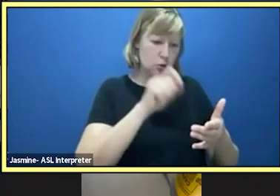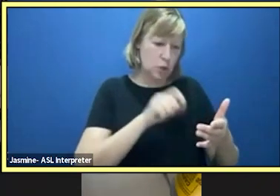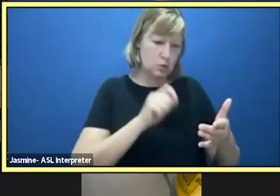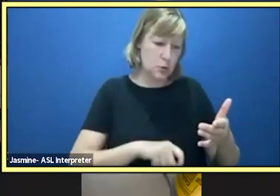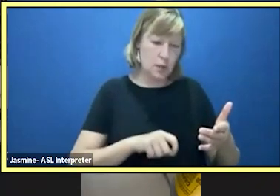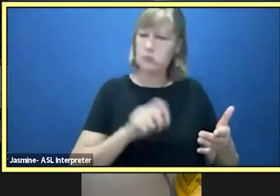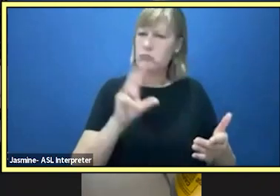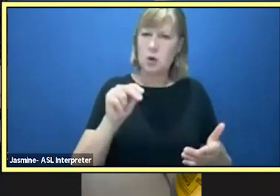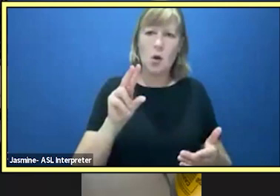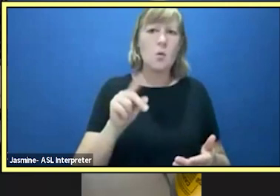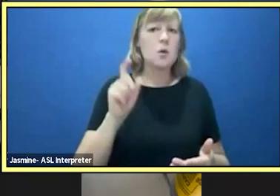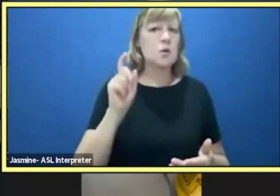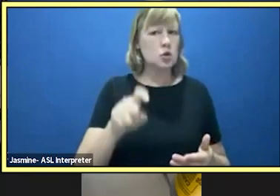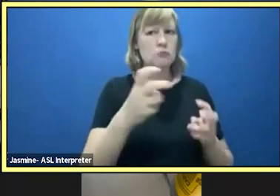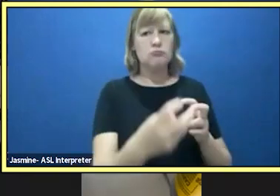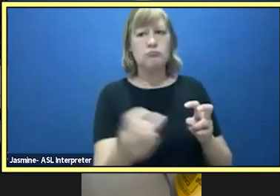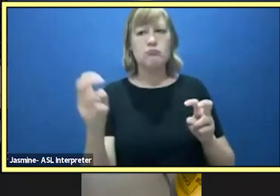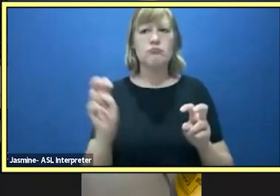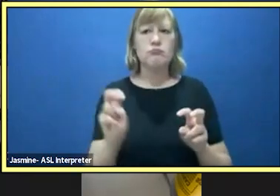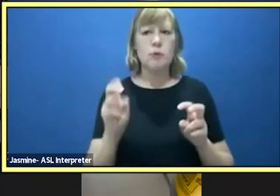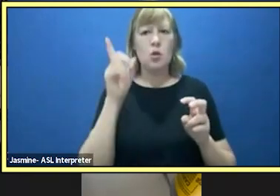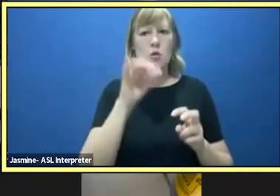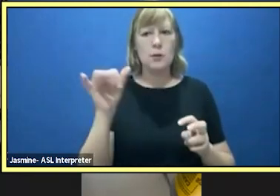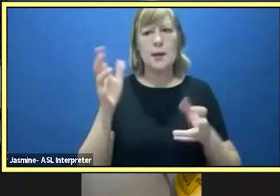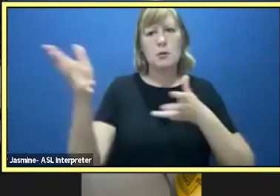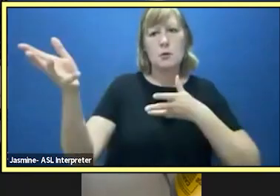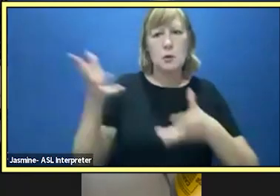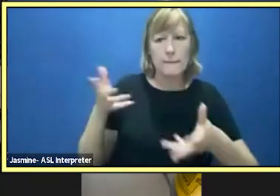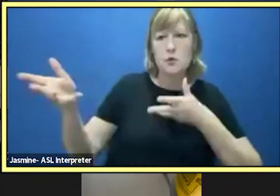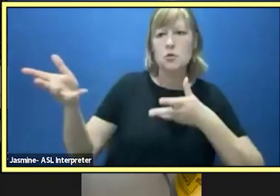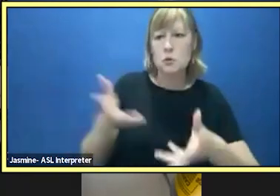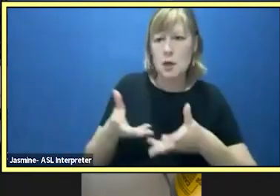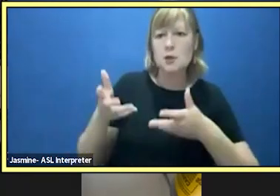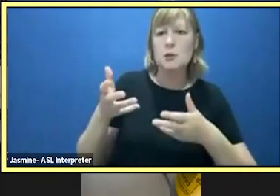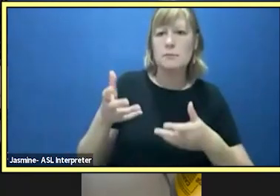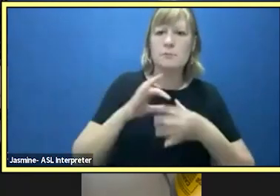Okay, thank you. Hopefully this will be an easy transition for, the parents and